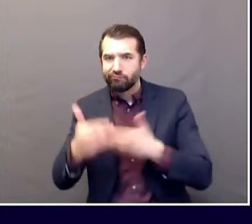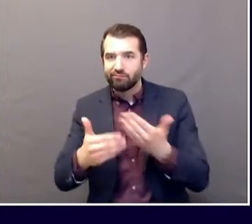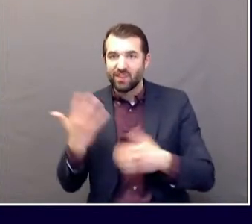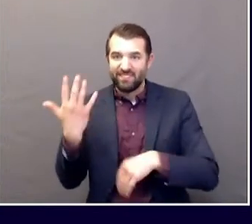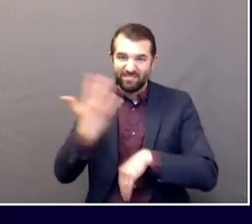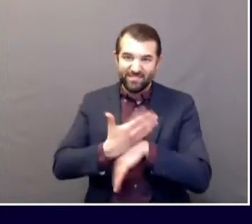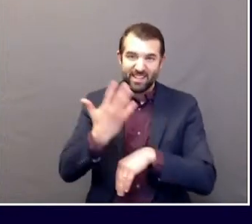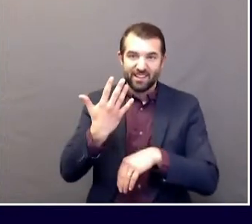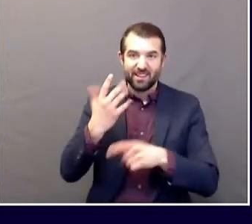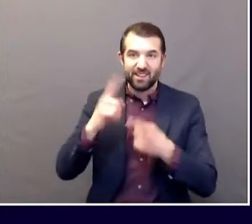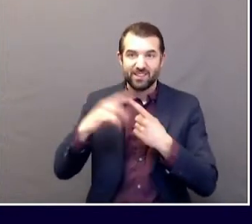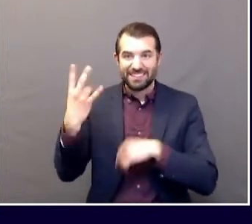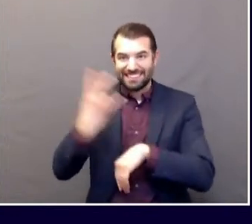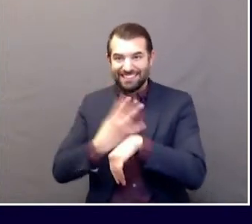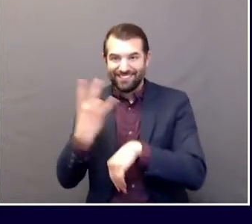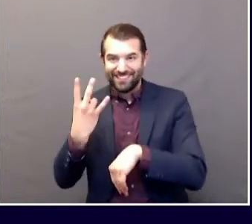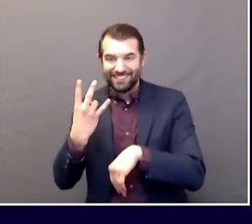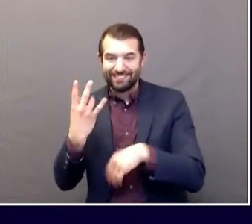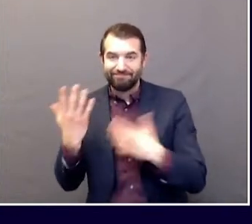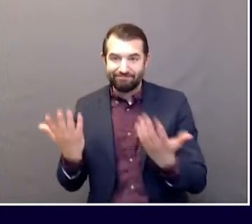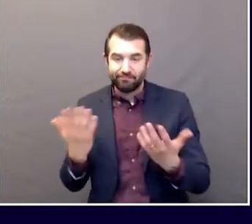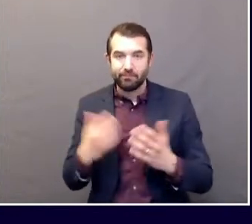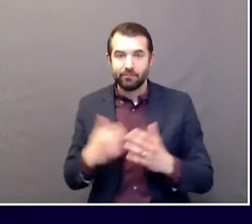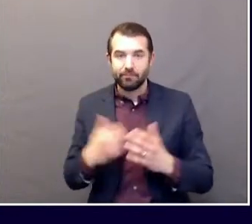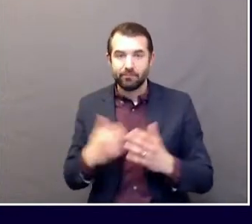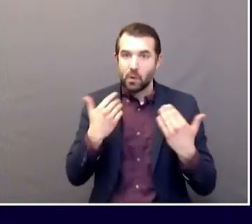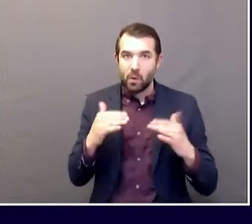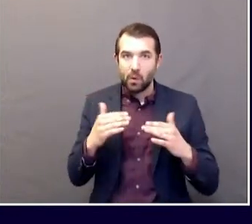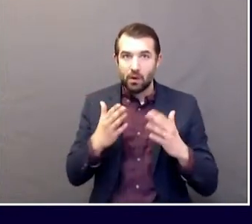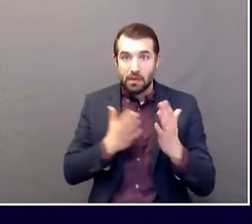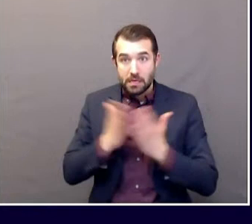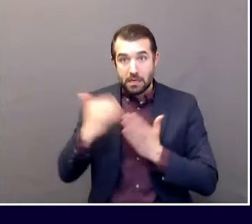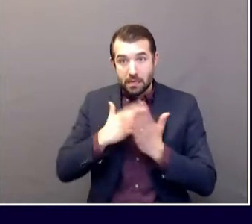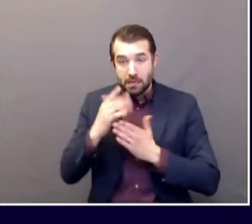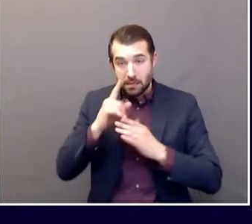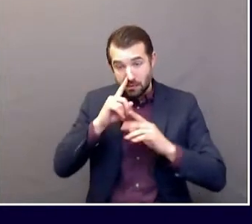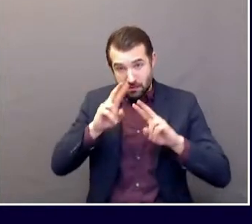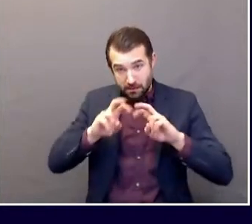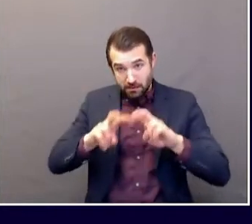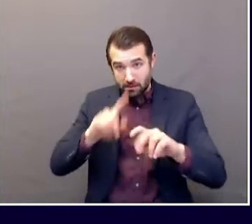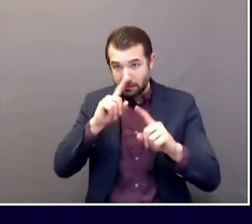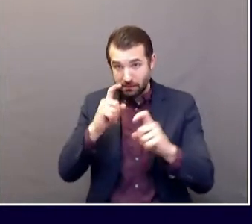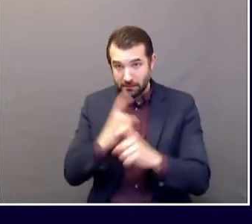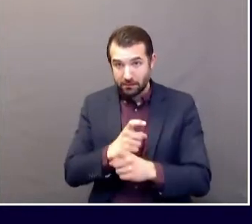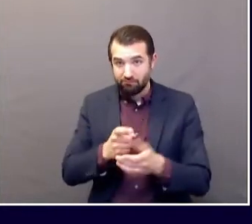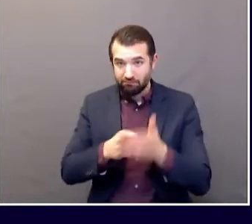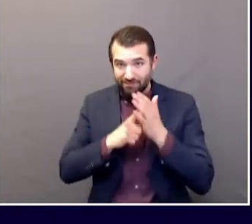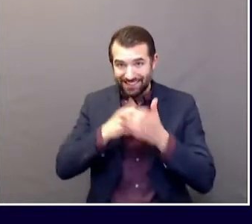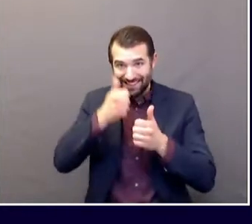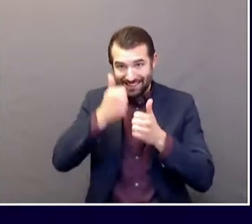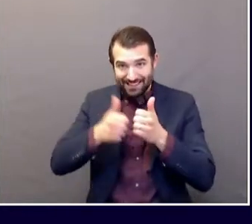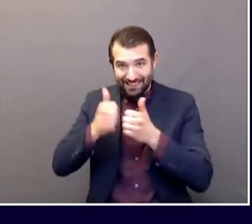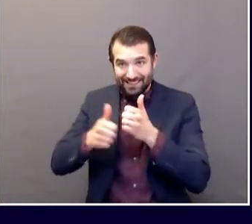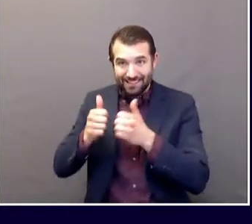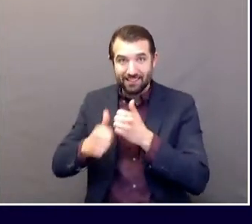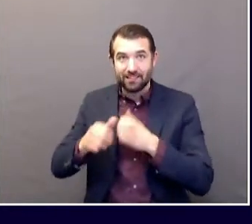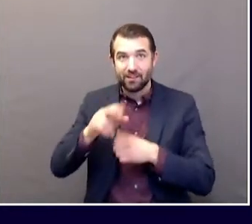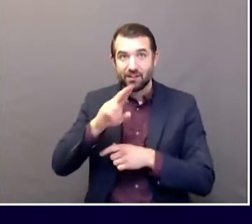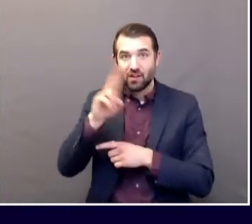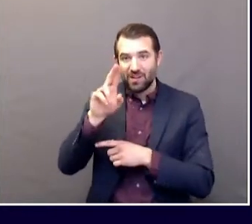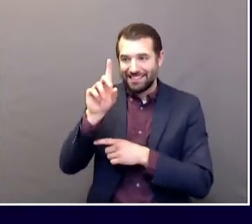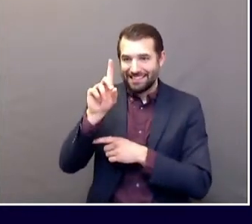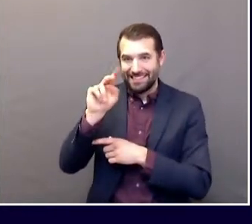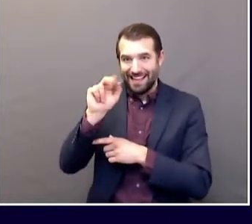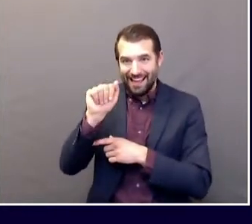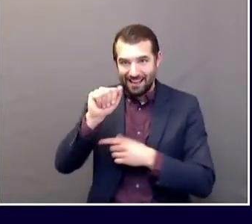involves breaking down the virus and literally going RNA molecule by RNA molecule and developing a list